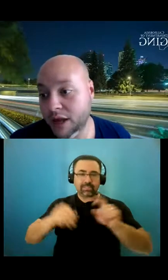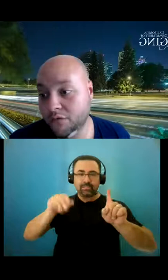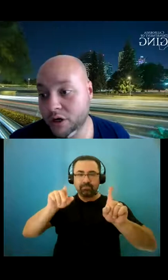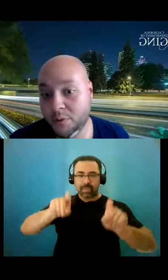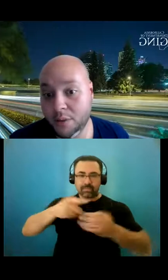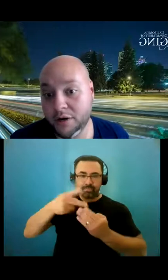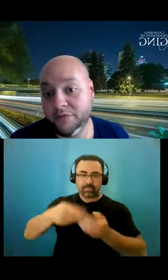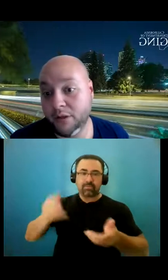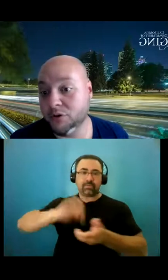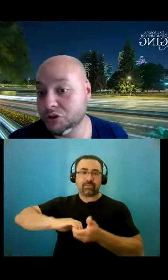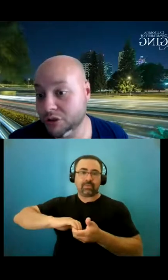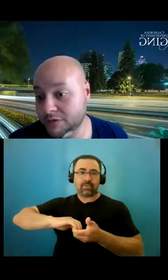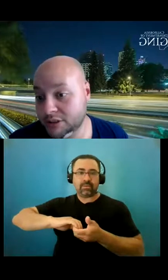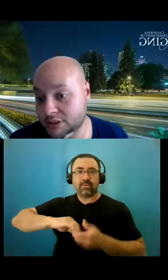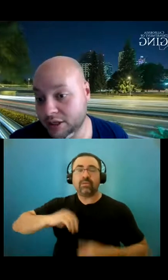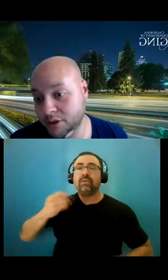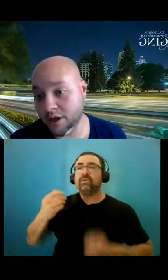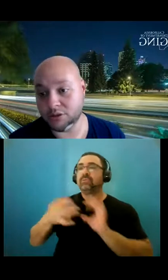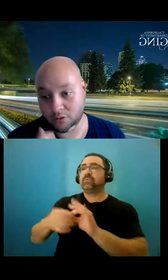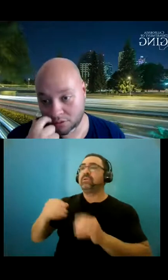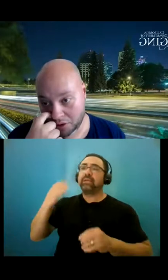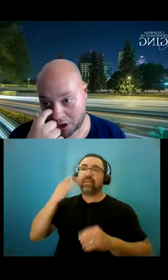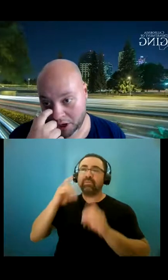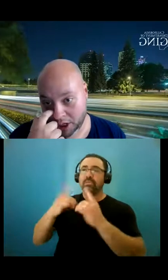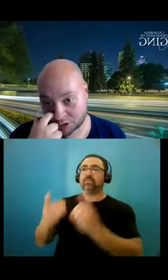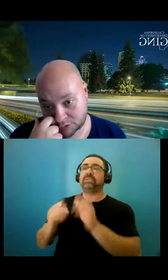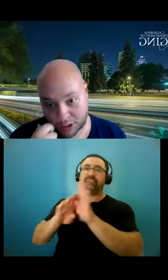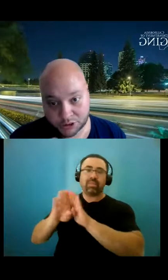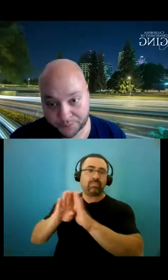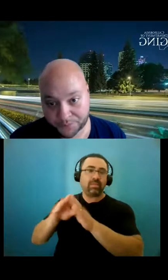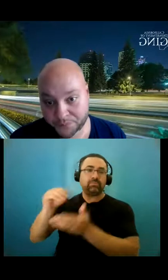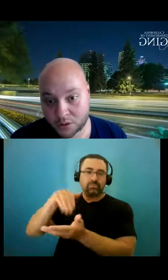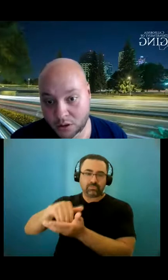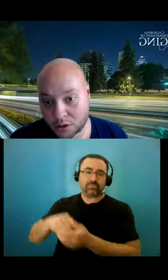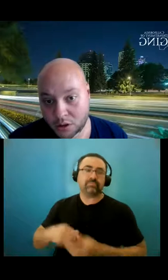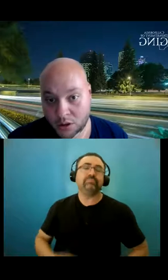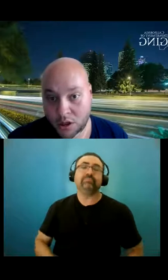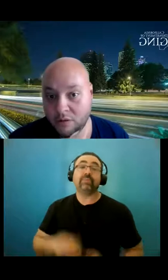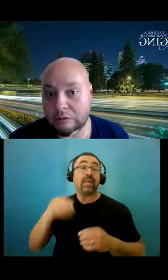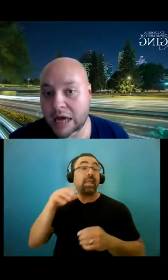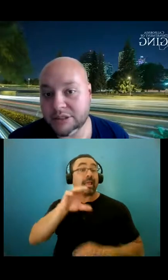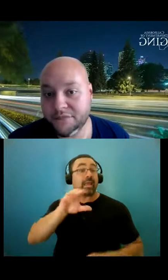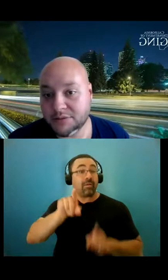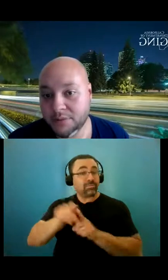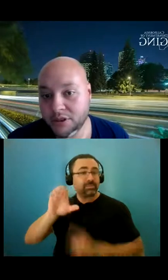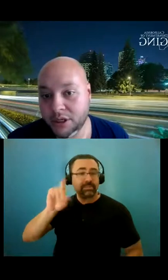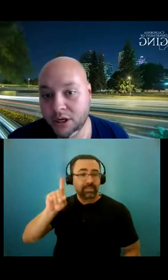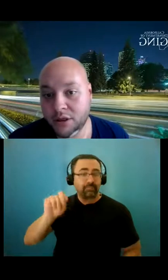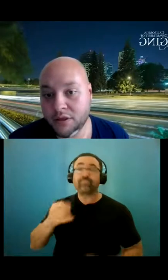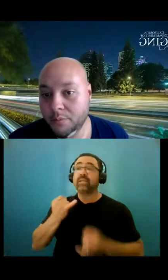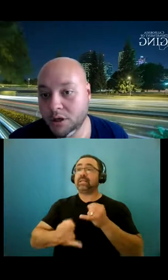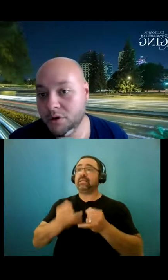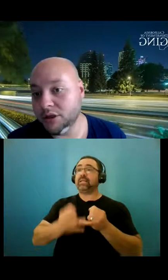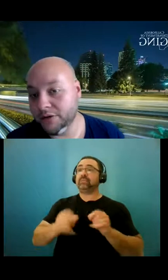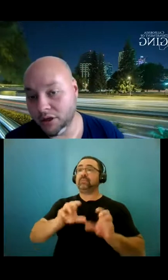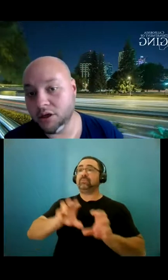the California Department of Developmental Services, as well as our local area agencies on aging. And the last investment in the